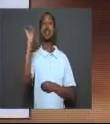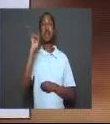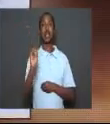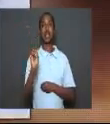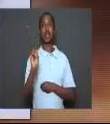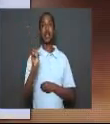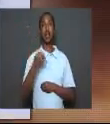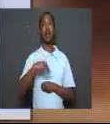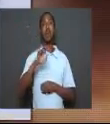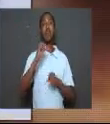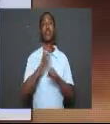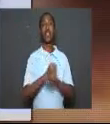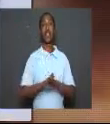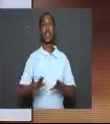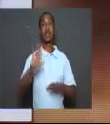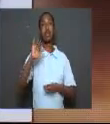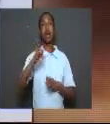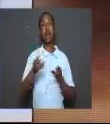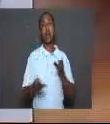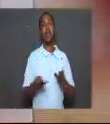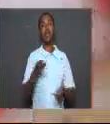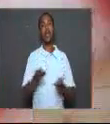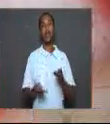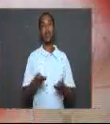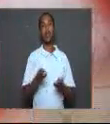4.7% of the crust by weight.